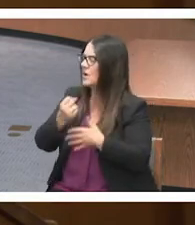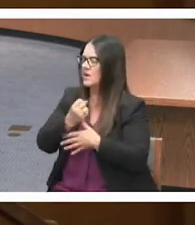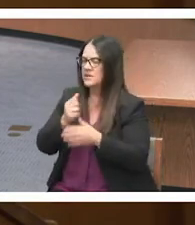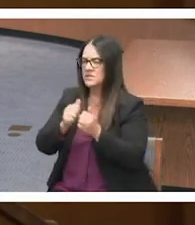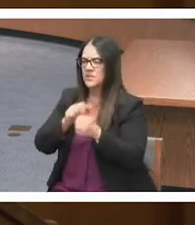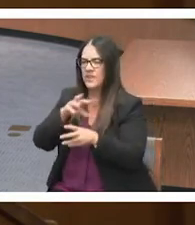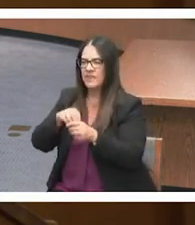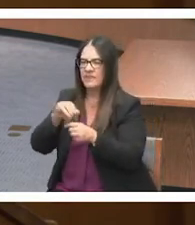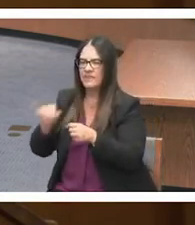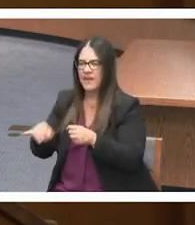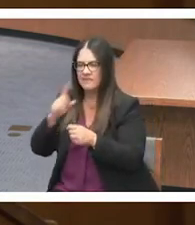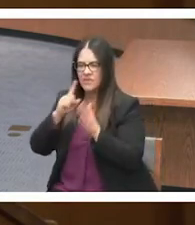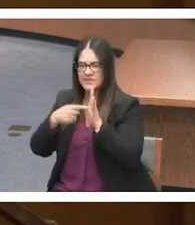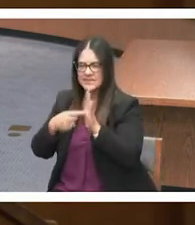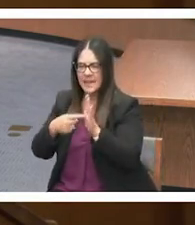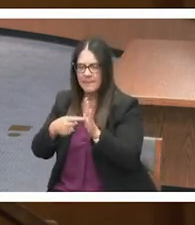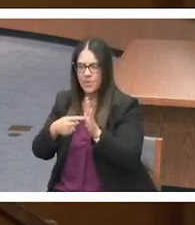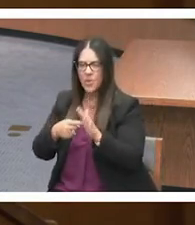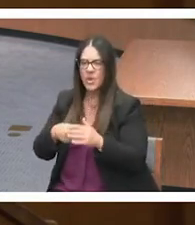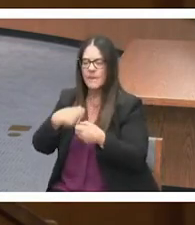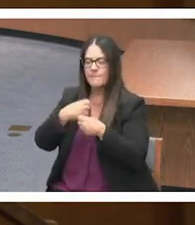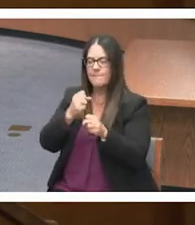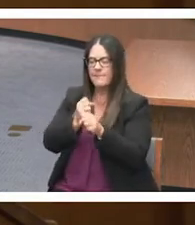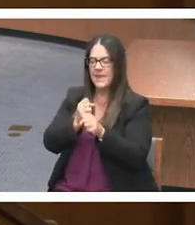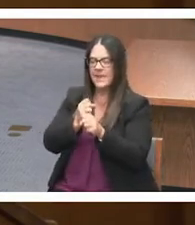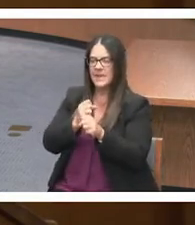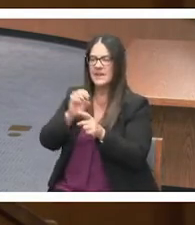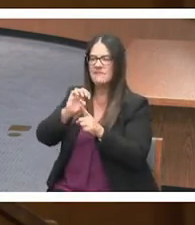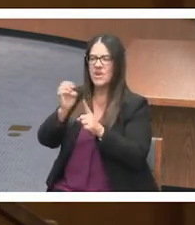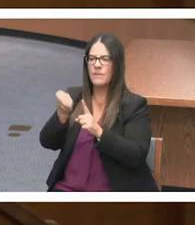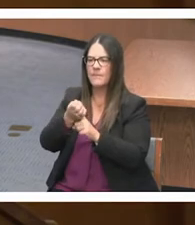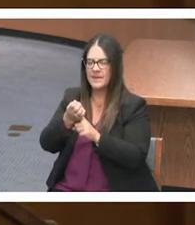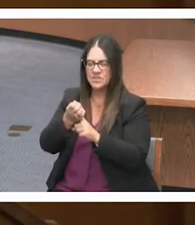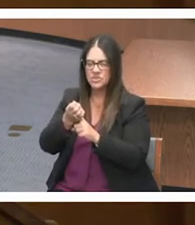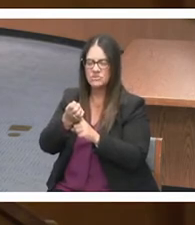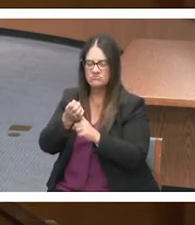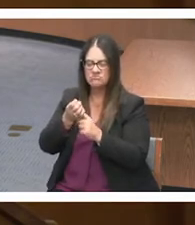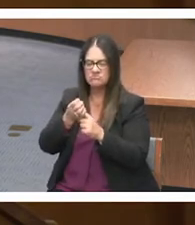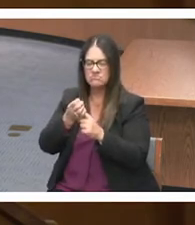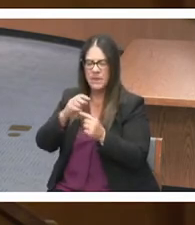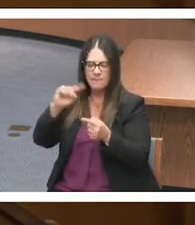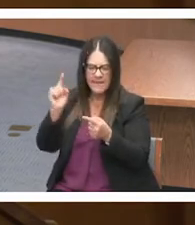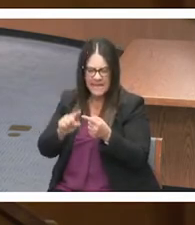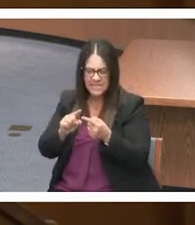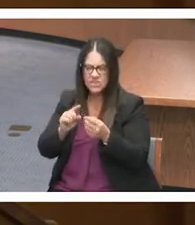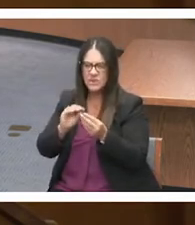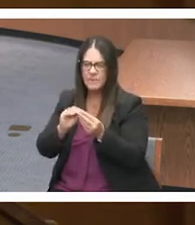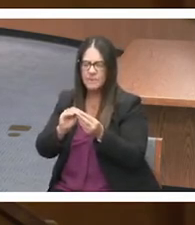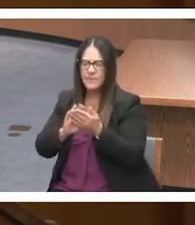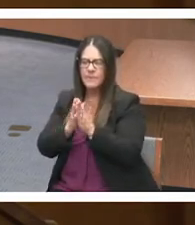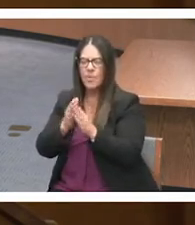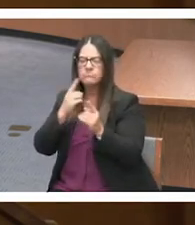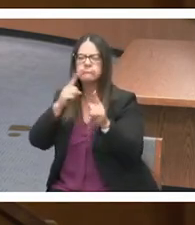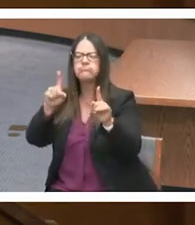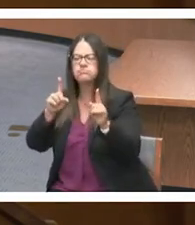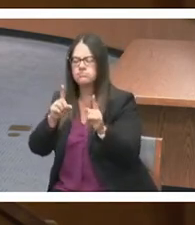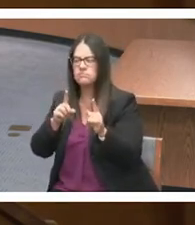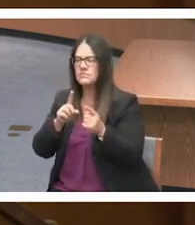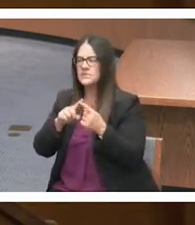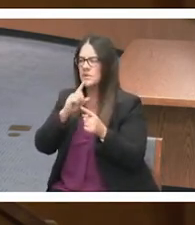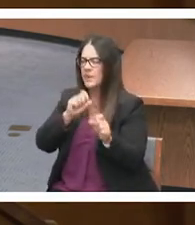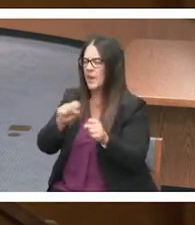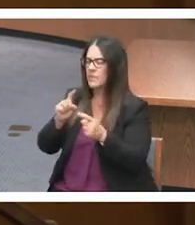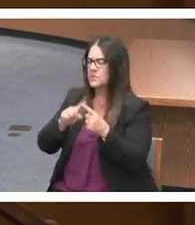that. So for example, making environmental mitigation more effective to actually